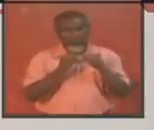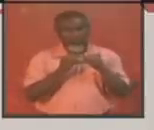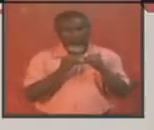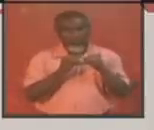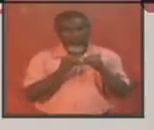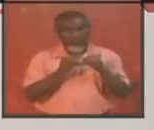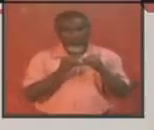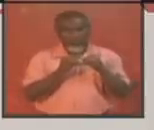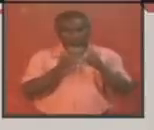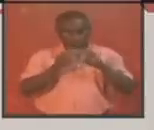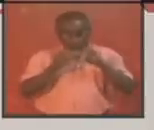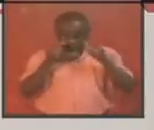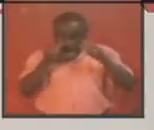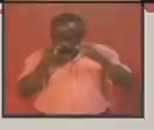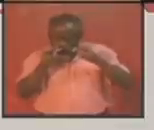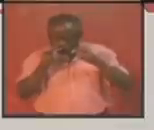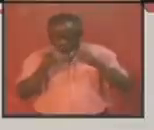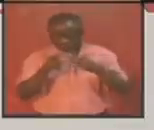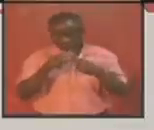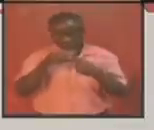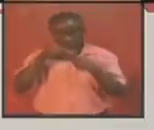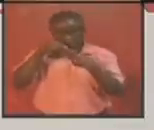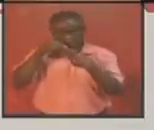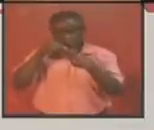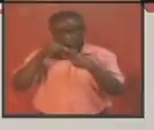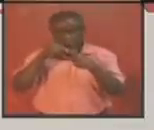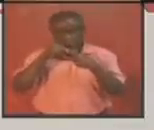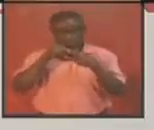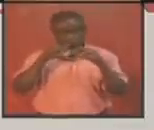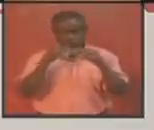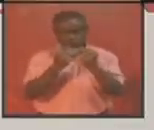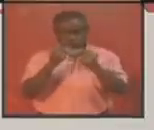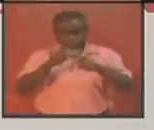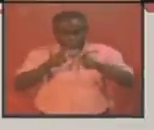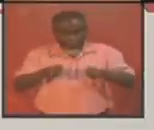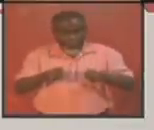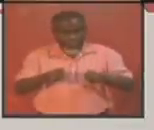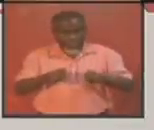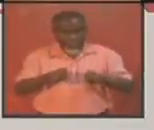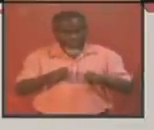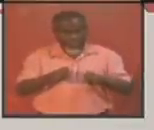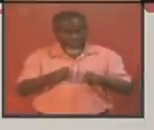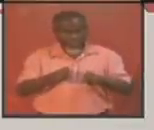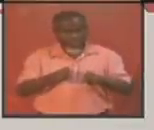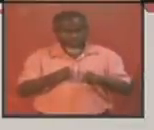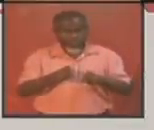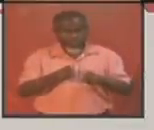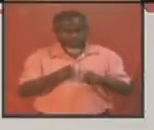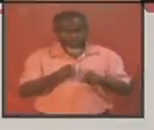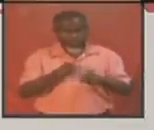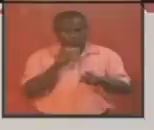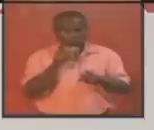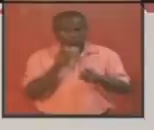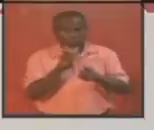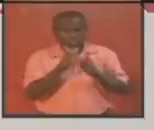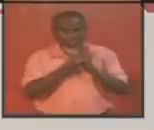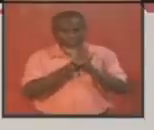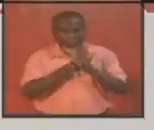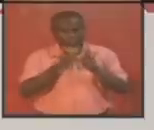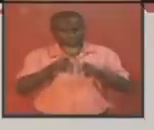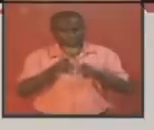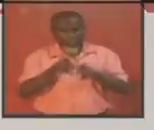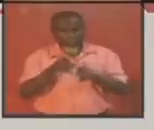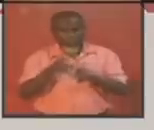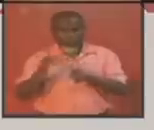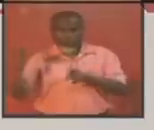special populations as well, people that move across different parts of the world coming from the jurisdictions outside of